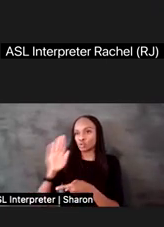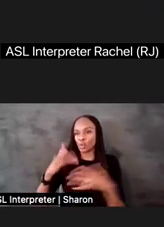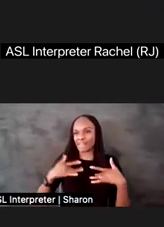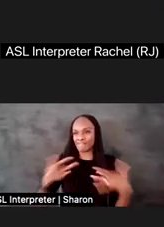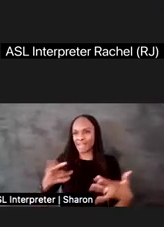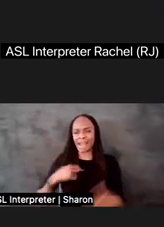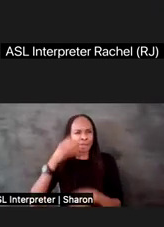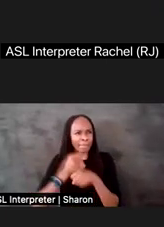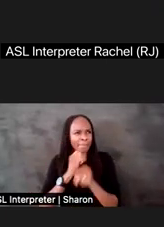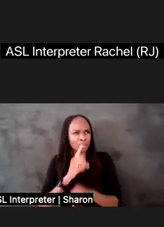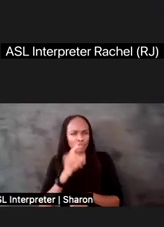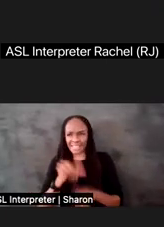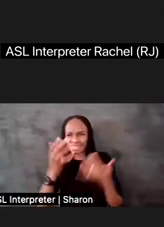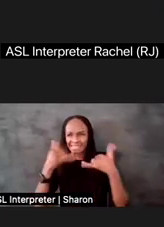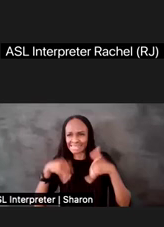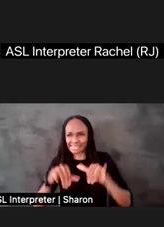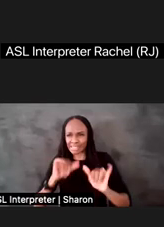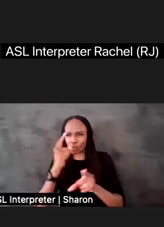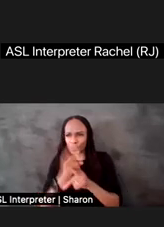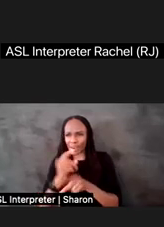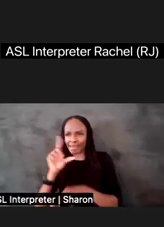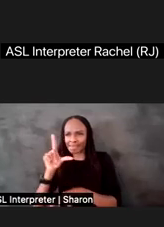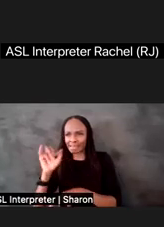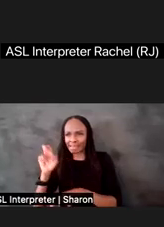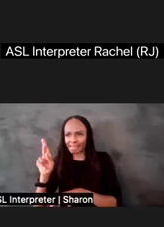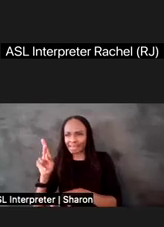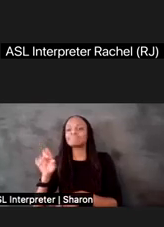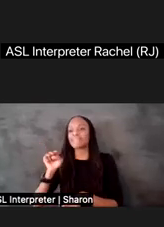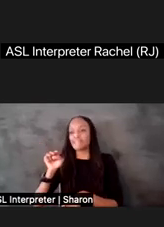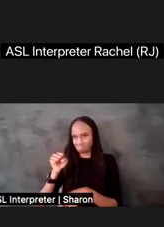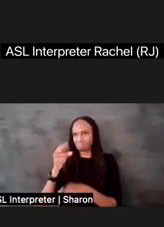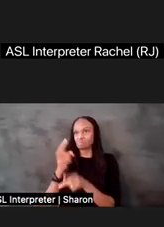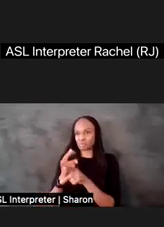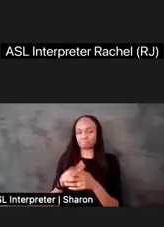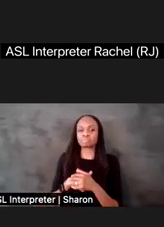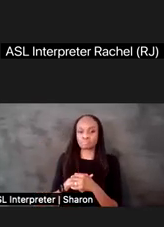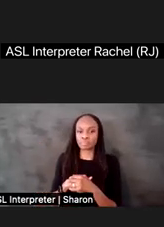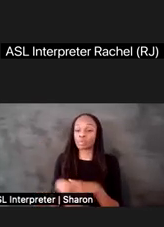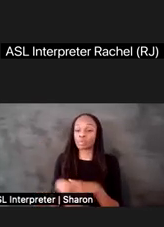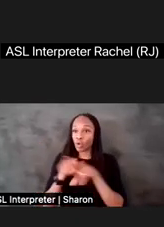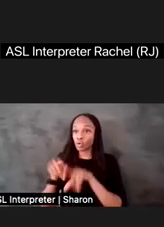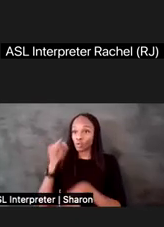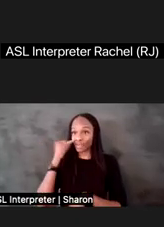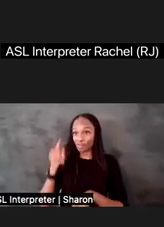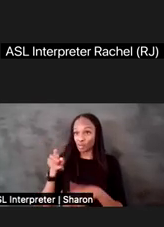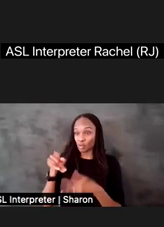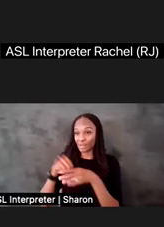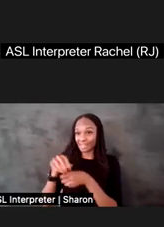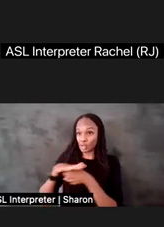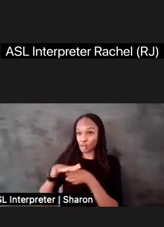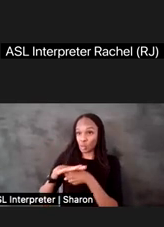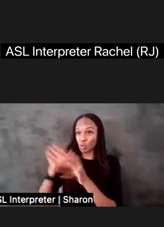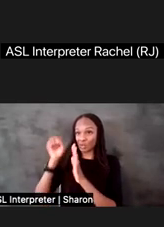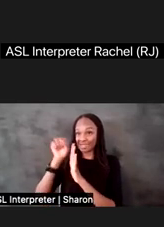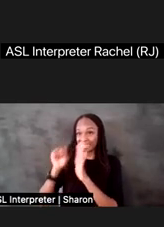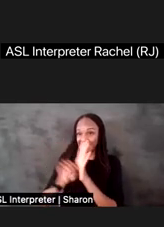is still the correct link. Yep, it is. All right. Also, if you're kind of with a local or state government agency,